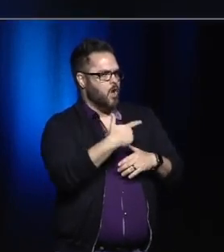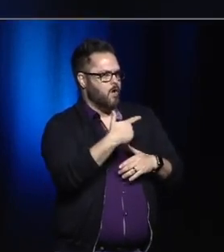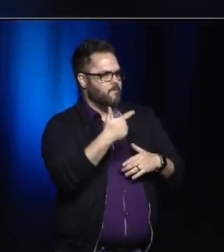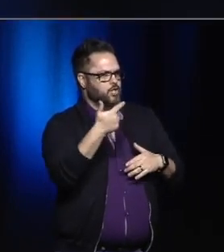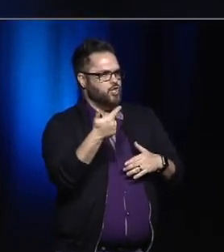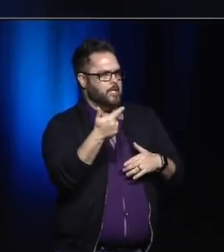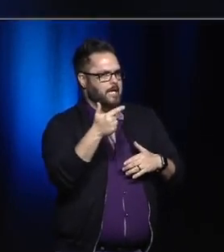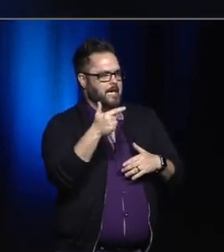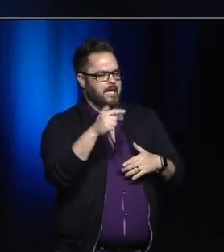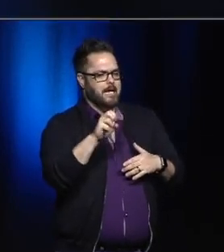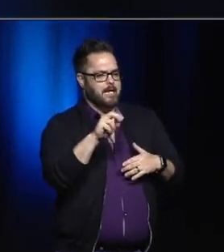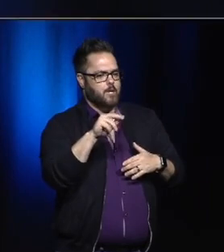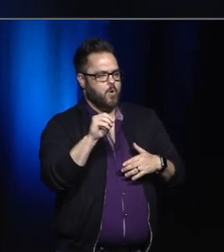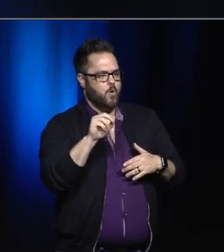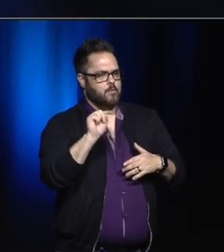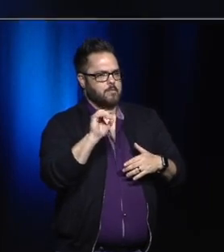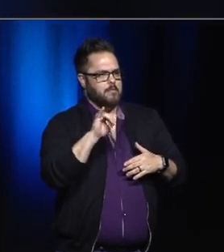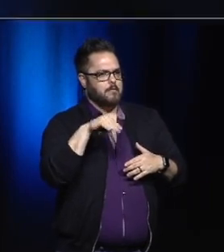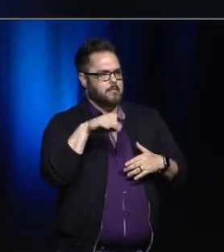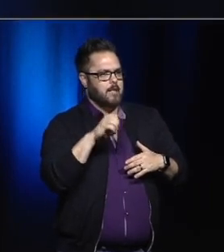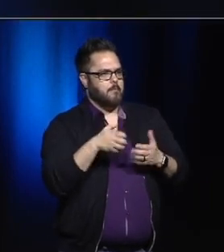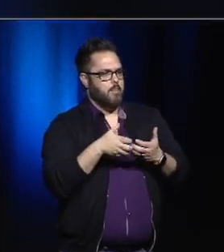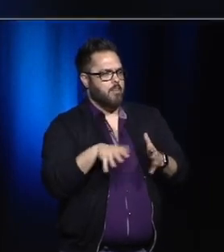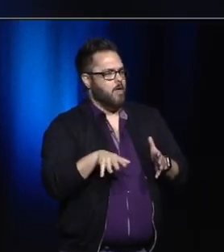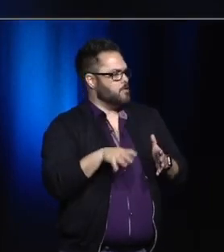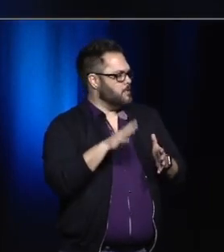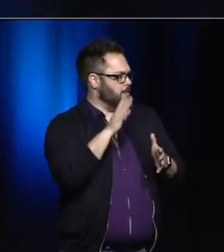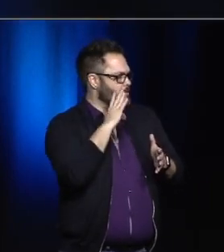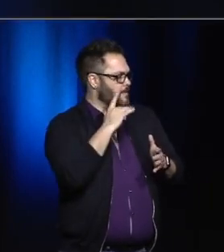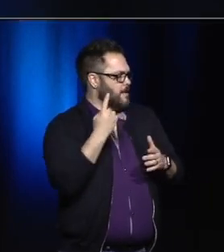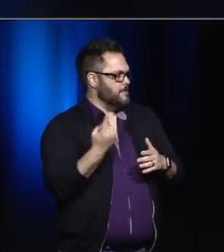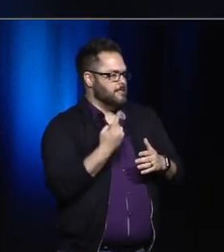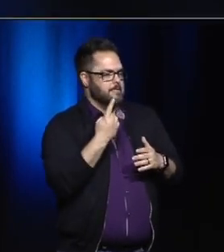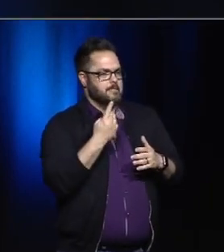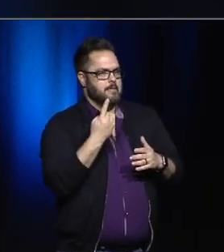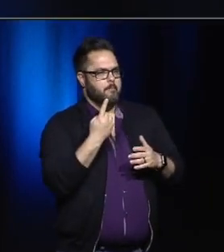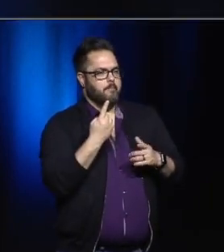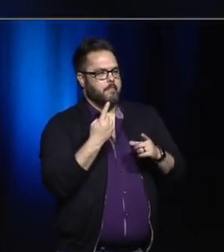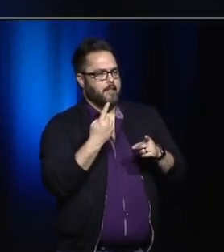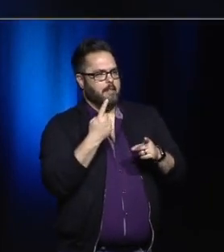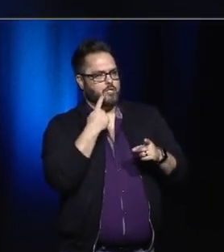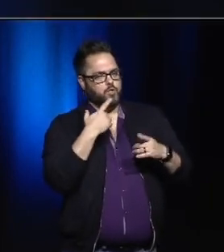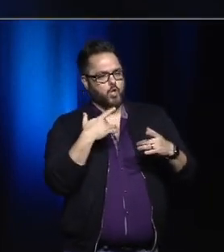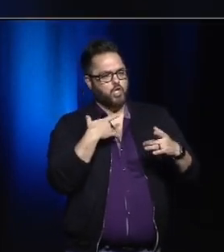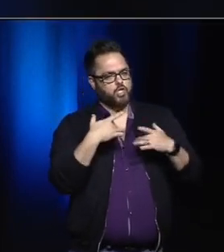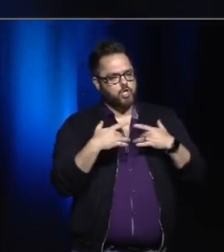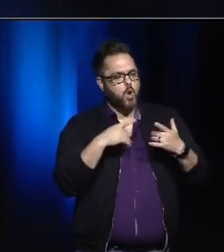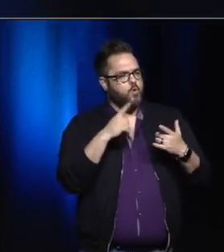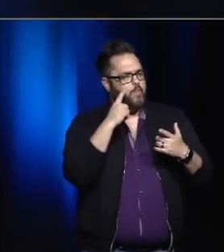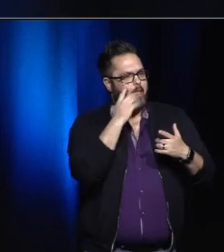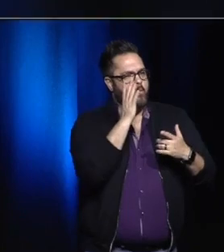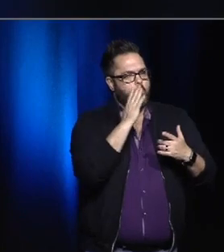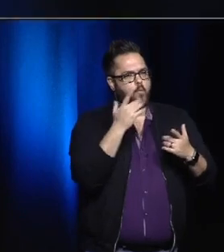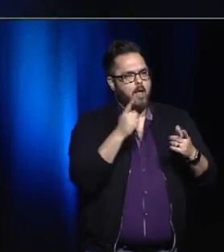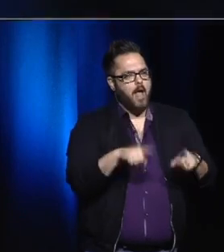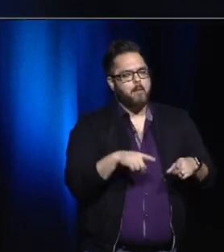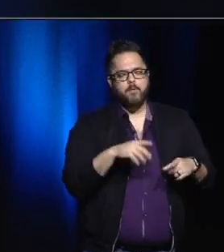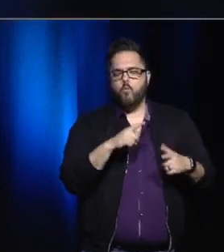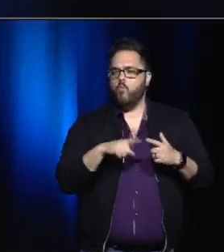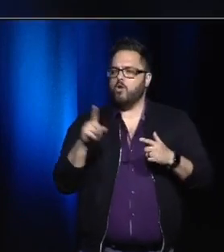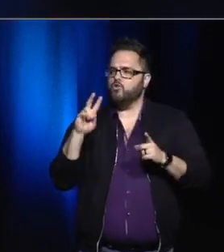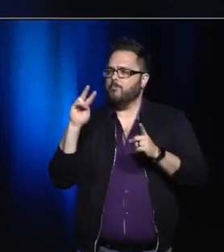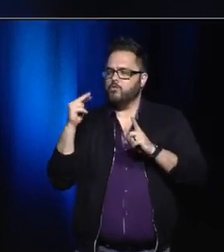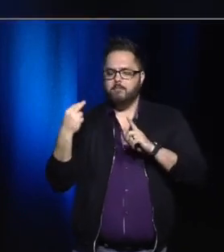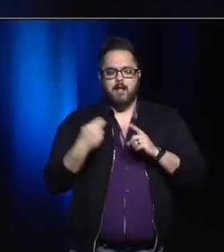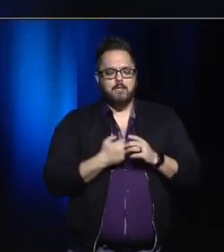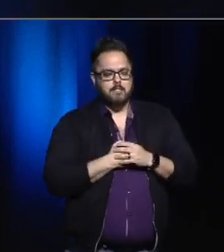genotype if enough hybridization would take place. Is that something that you are worried about or think might happen? And what's your perspective